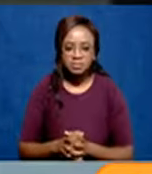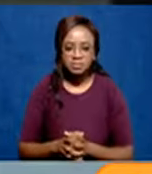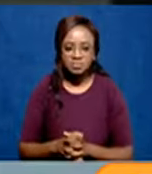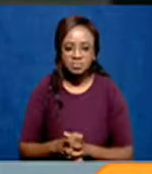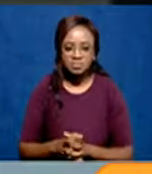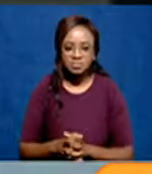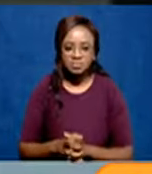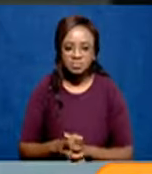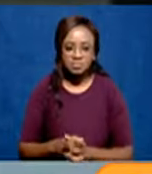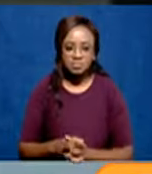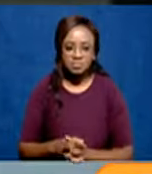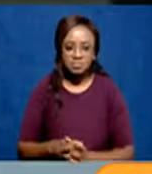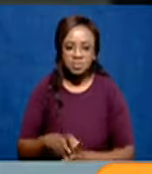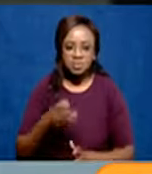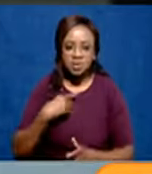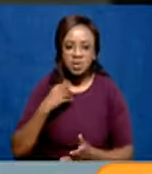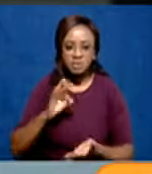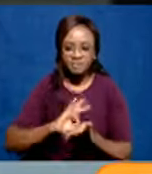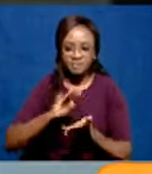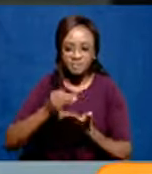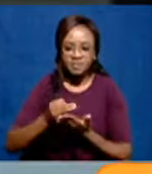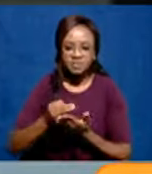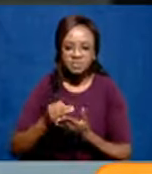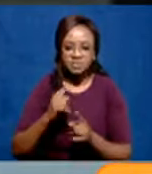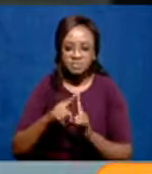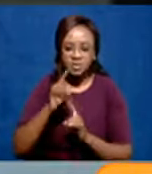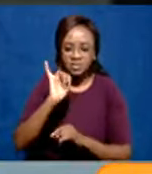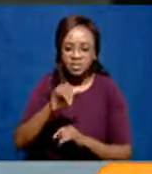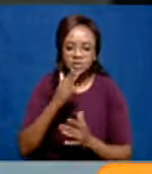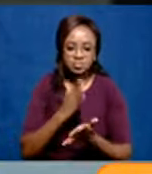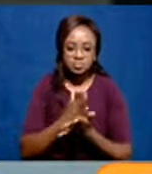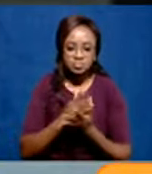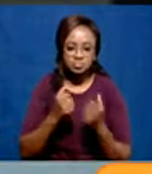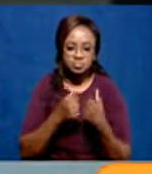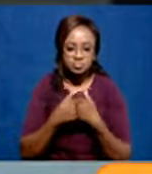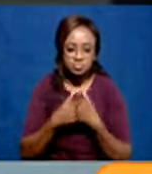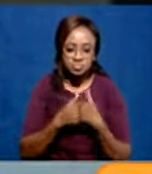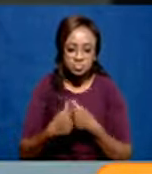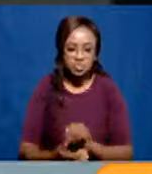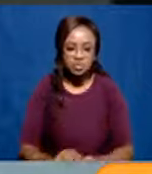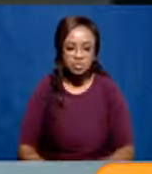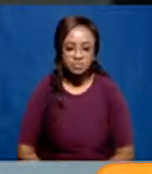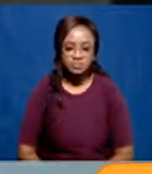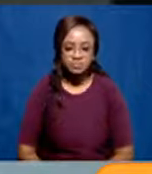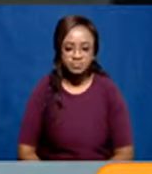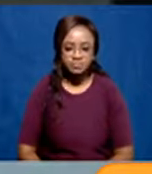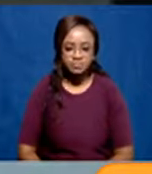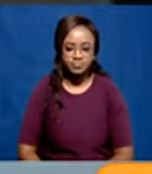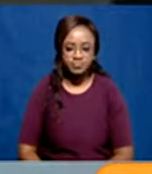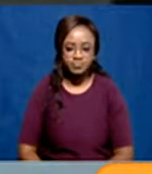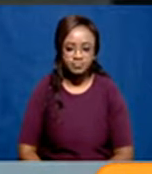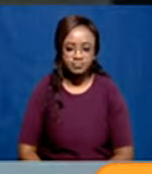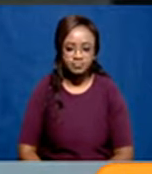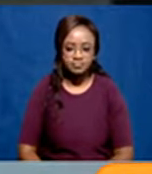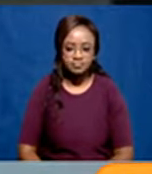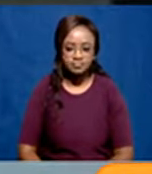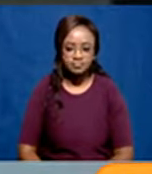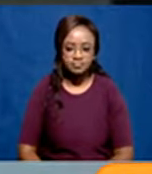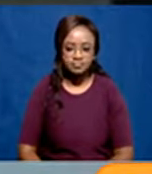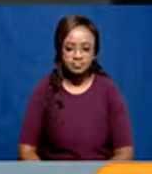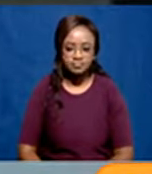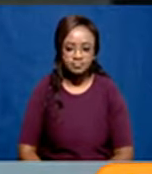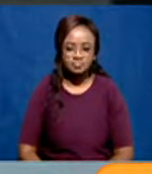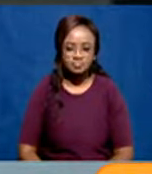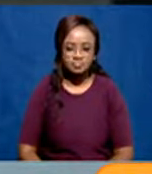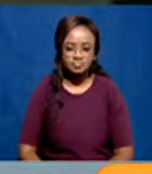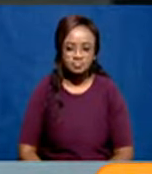having three different funds, isn't that already fragmentation itself to just look like what was there before? That would be my first.